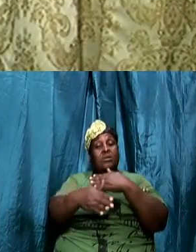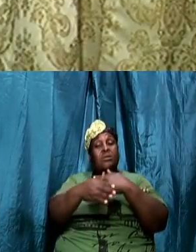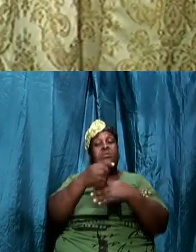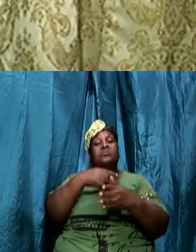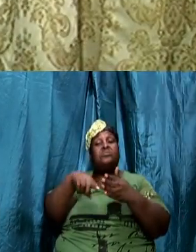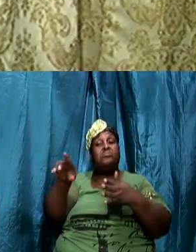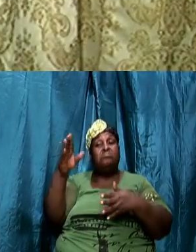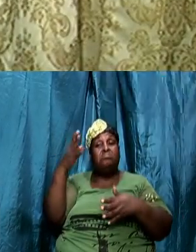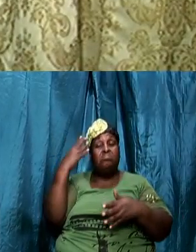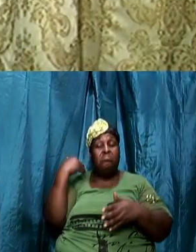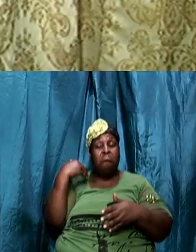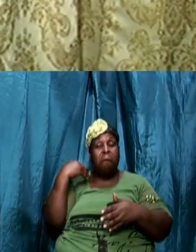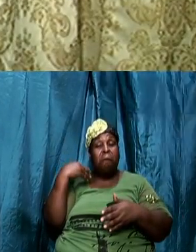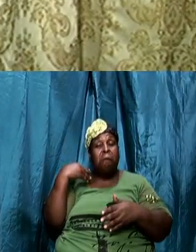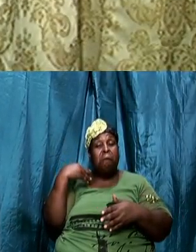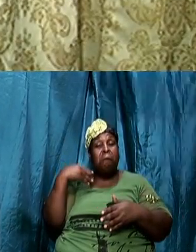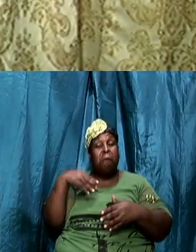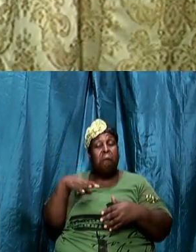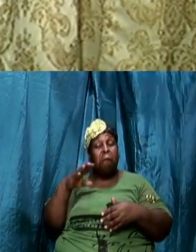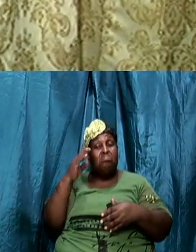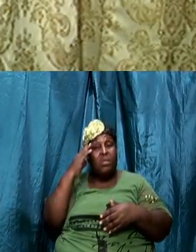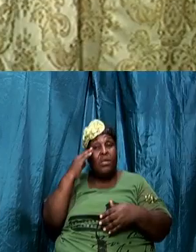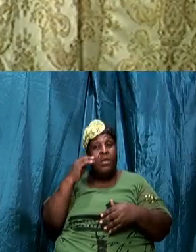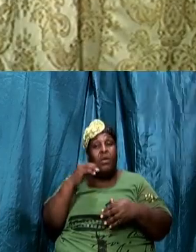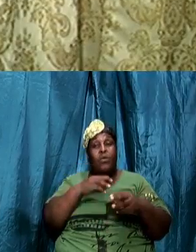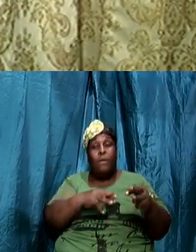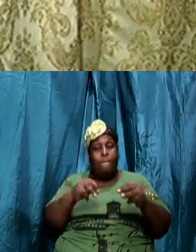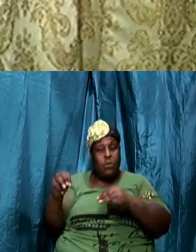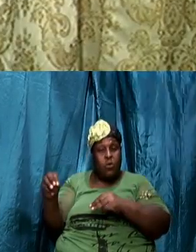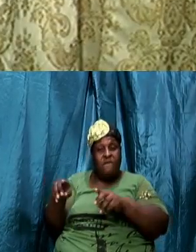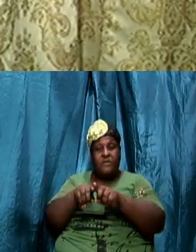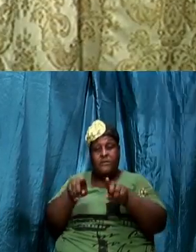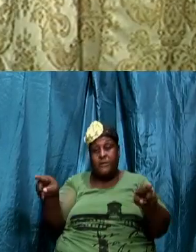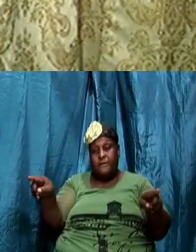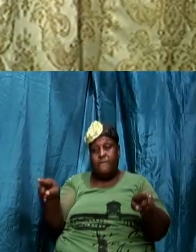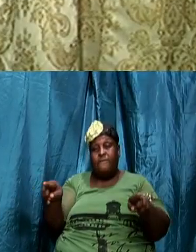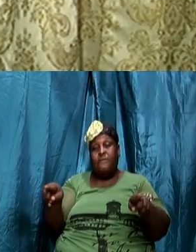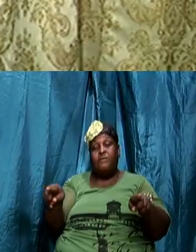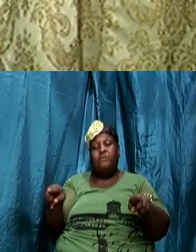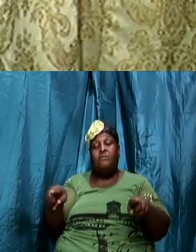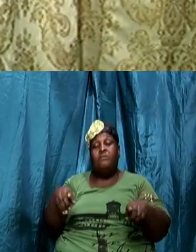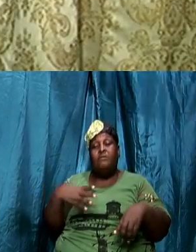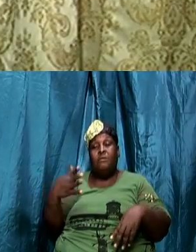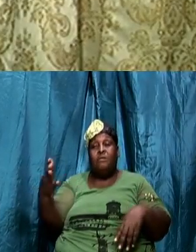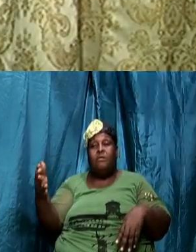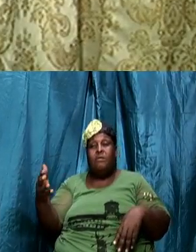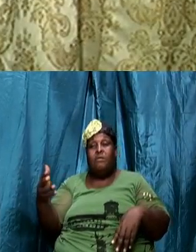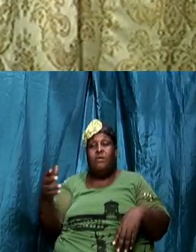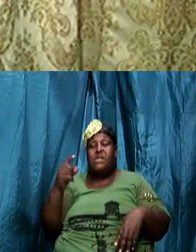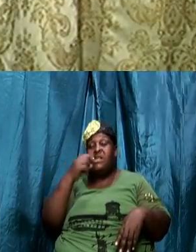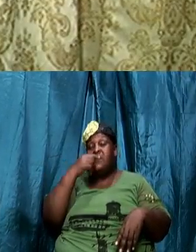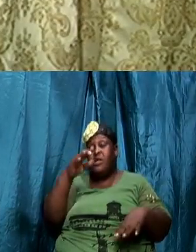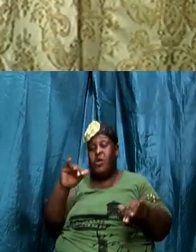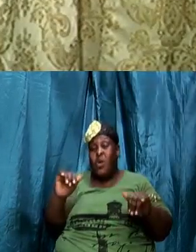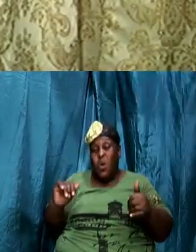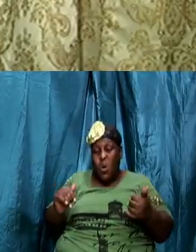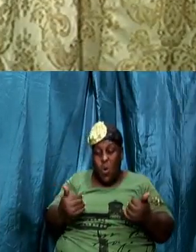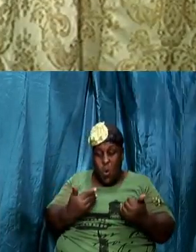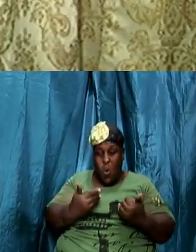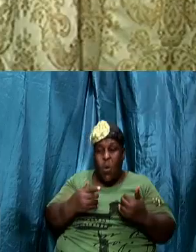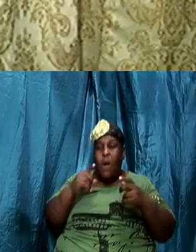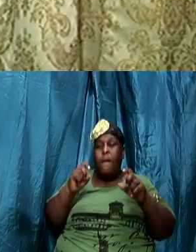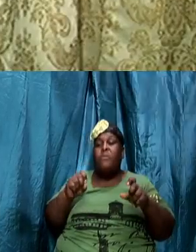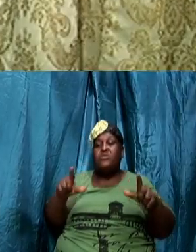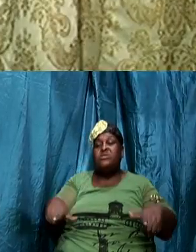into some slides because I want to take us step by step next week through some things as it relates to how we